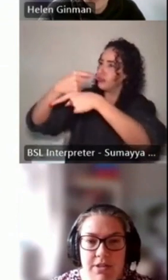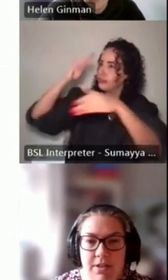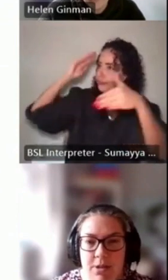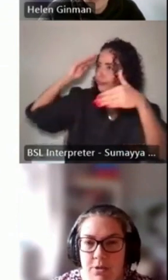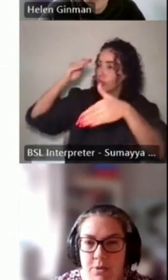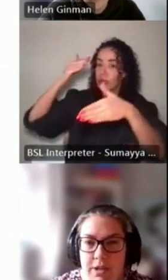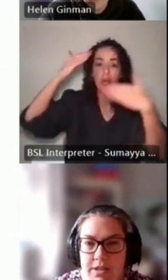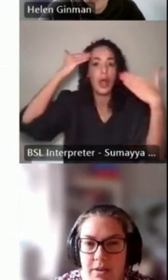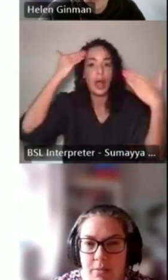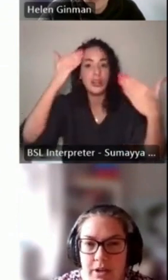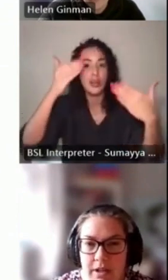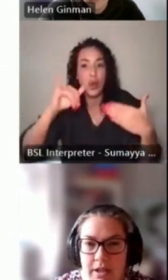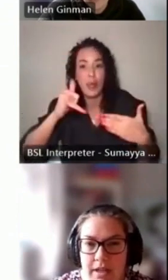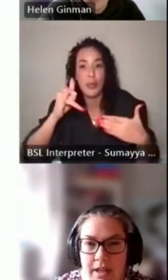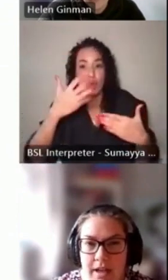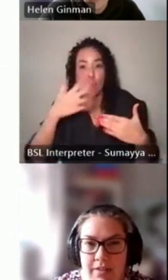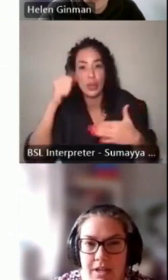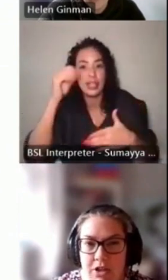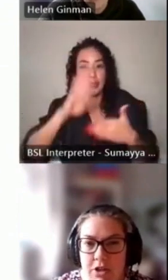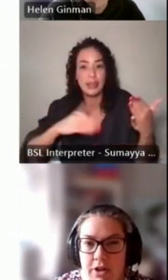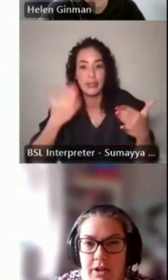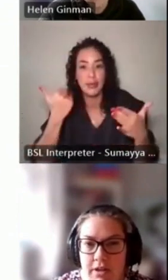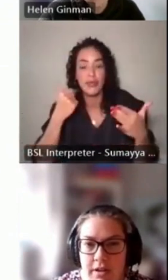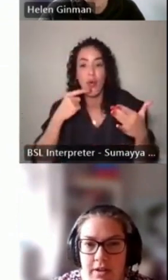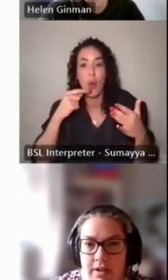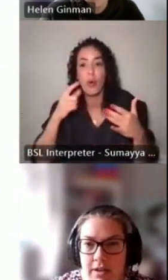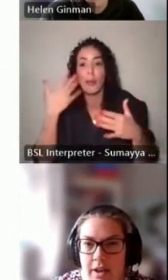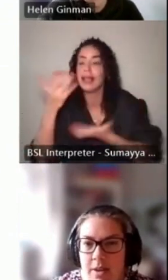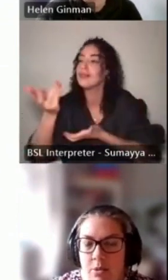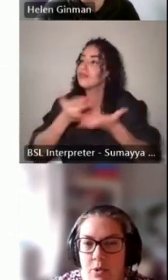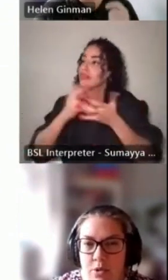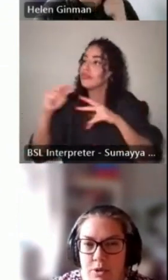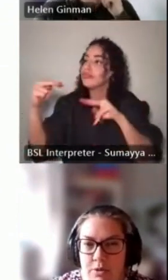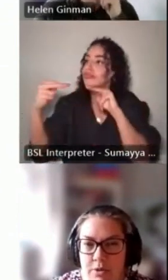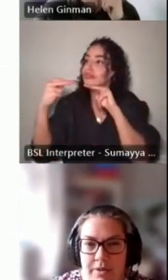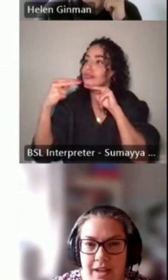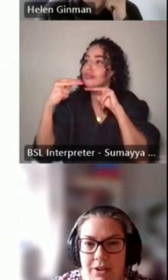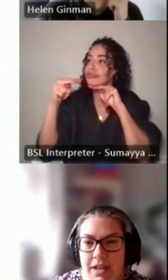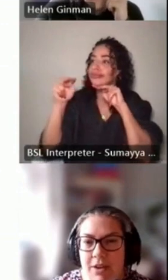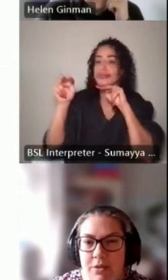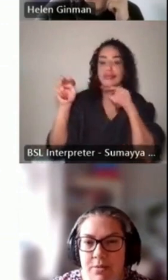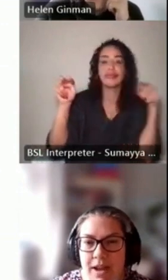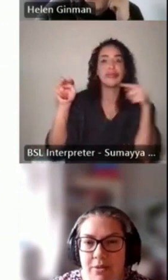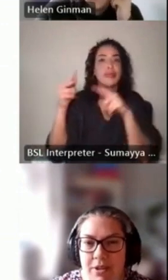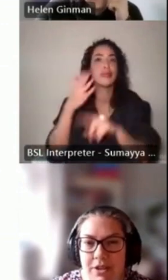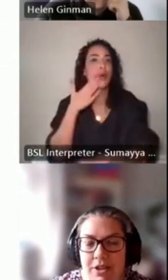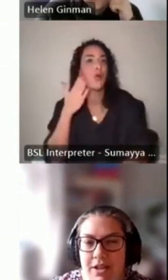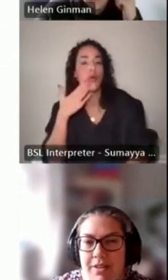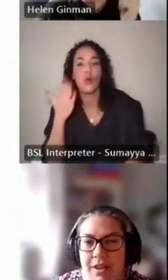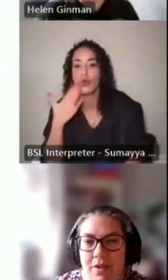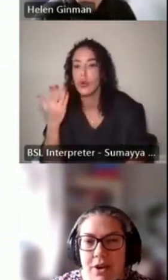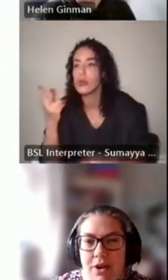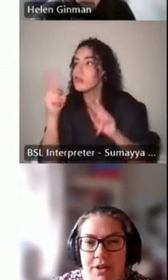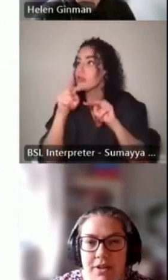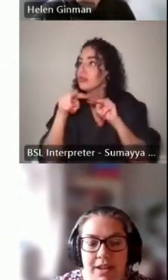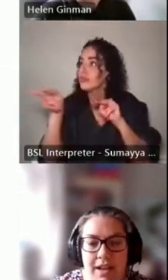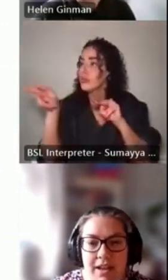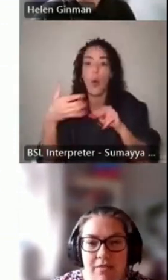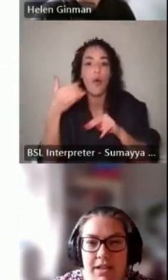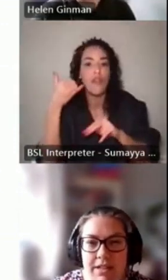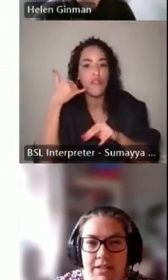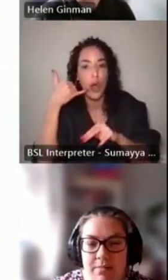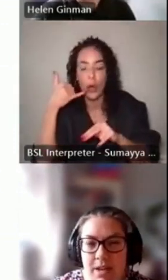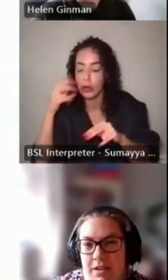ever experienced it when you're talking to someone and they just look like they're bored, or they're looking elsewhere, or they're looking at their phone,